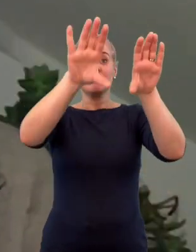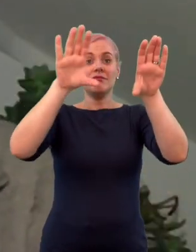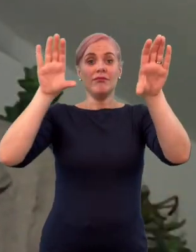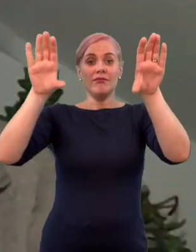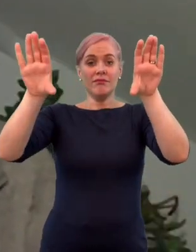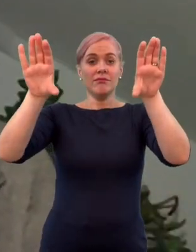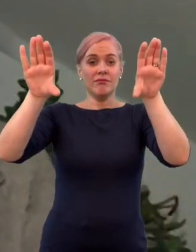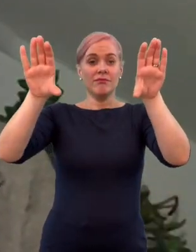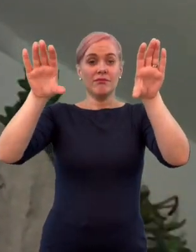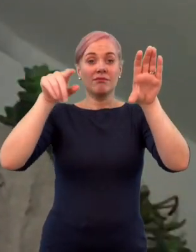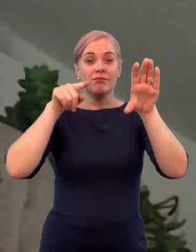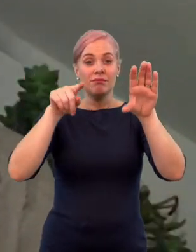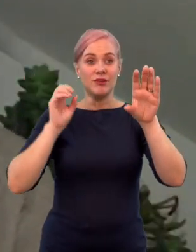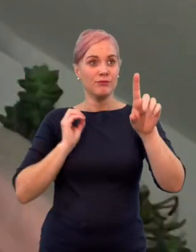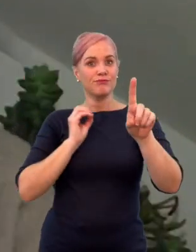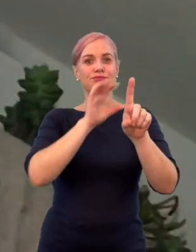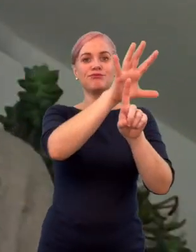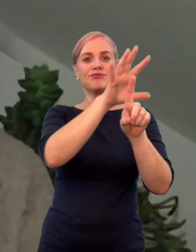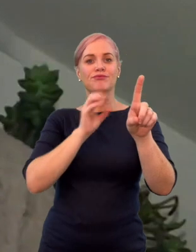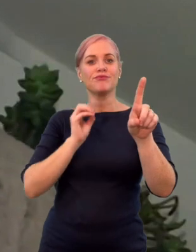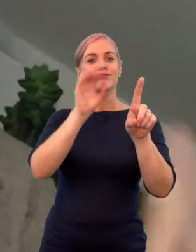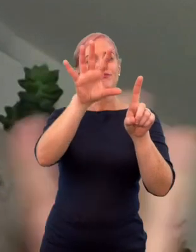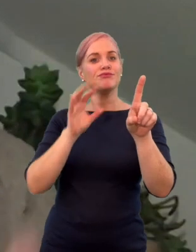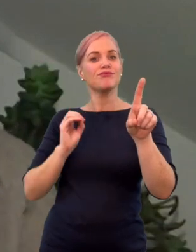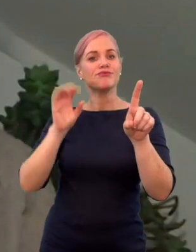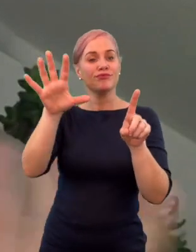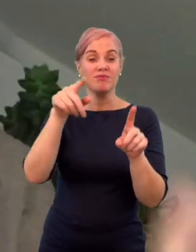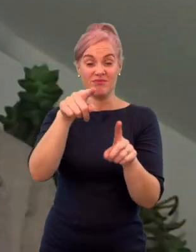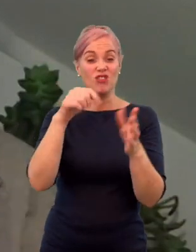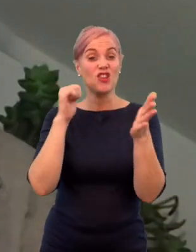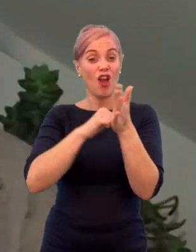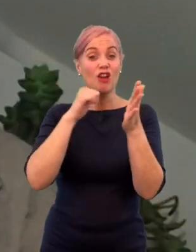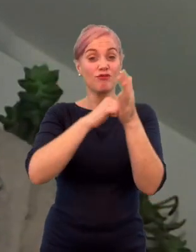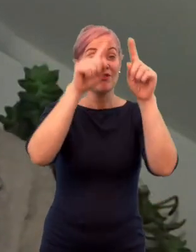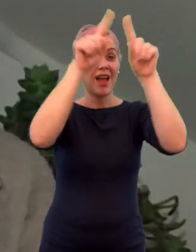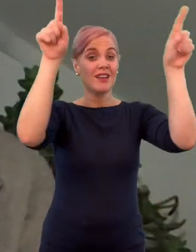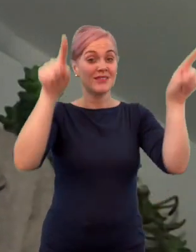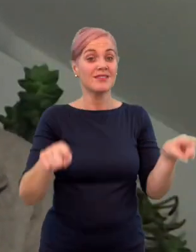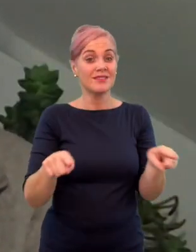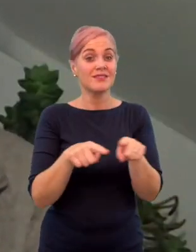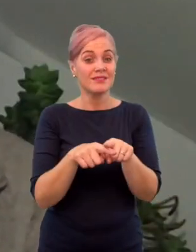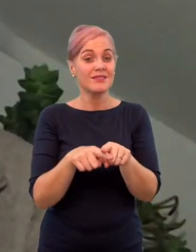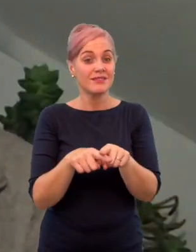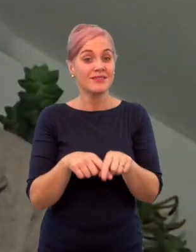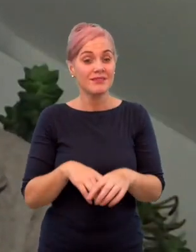for projection is also these big concrete slabs.